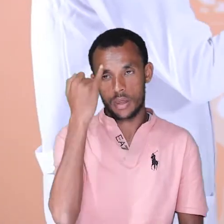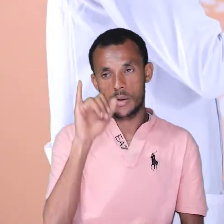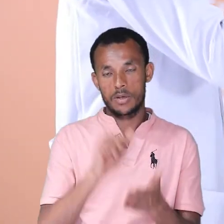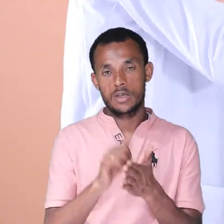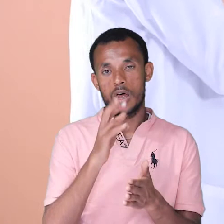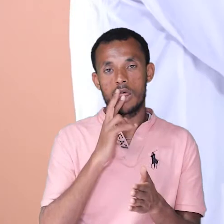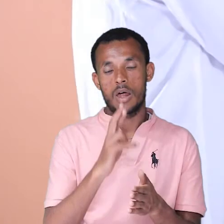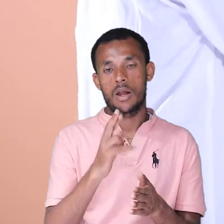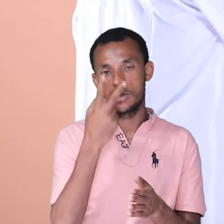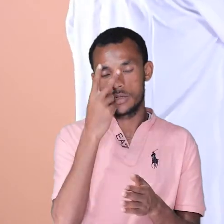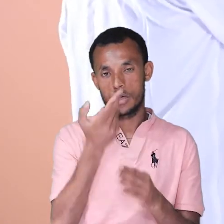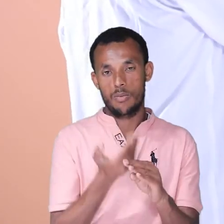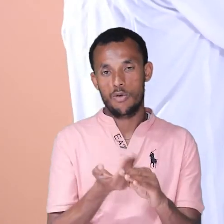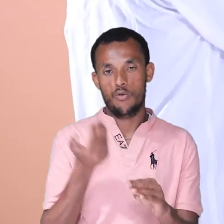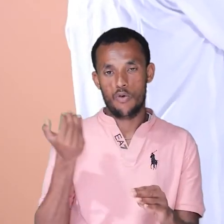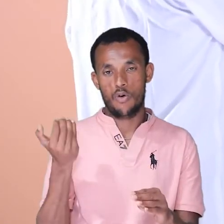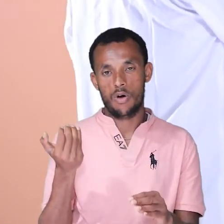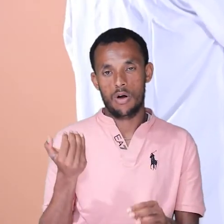are seen before,